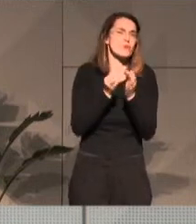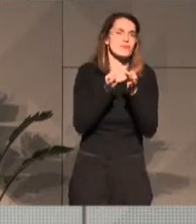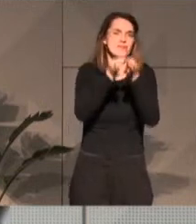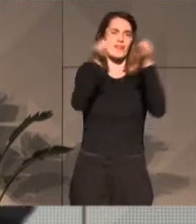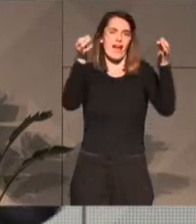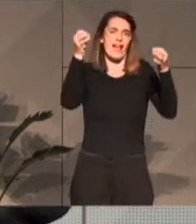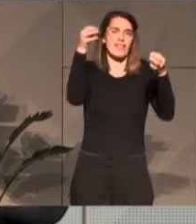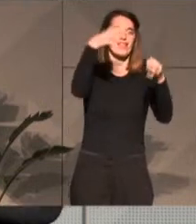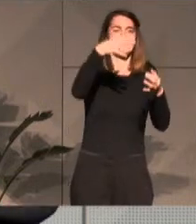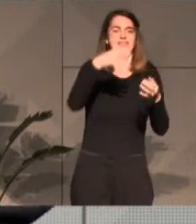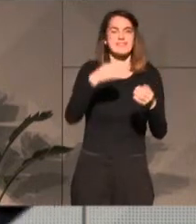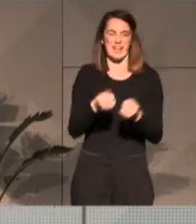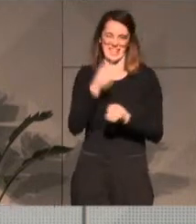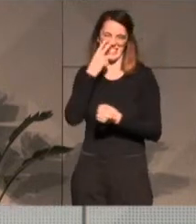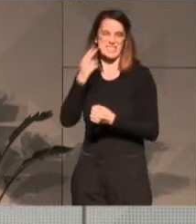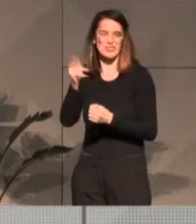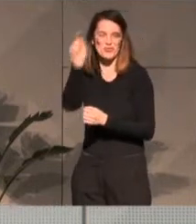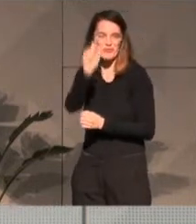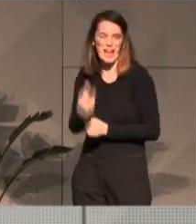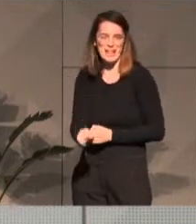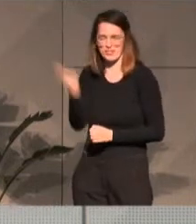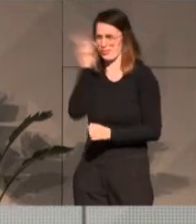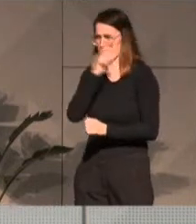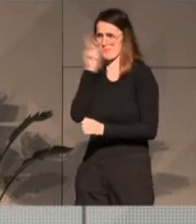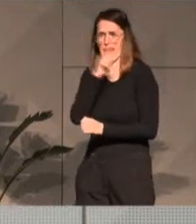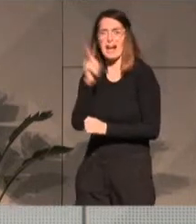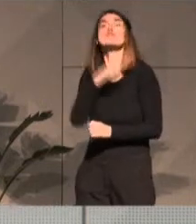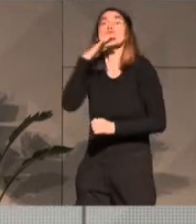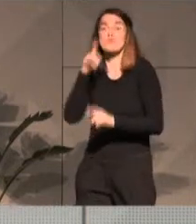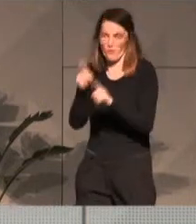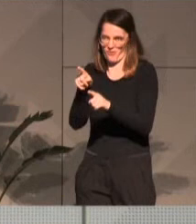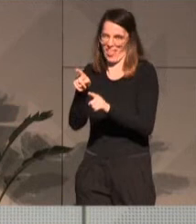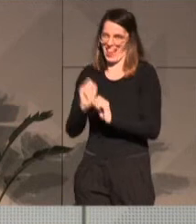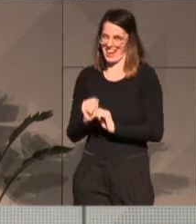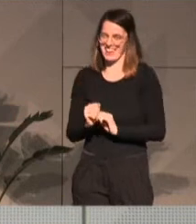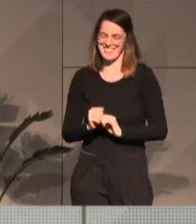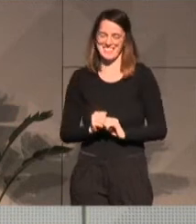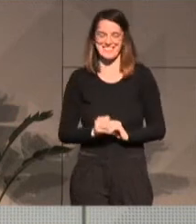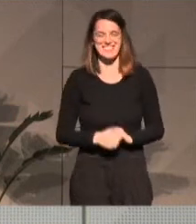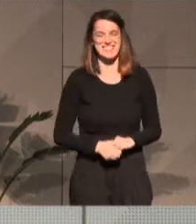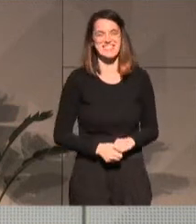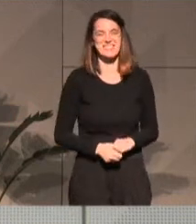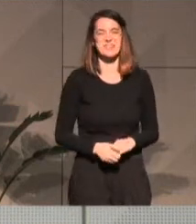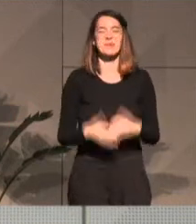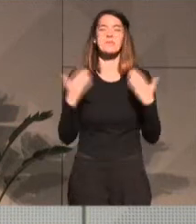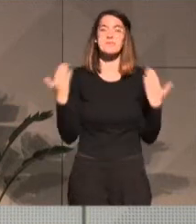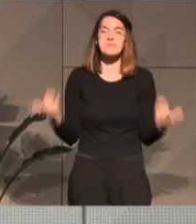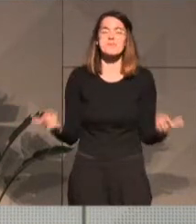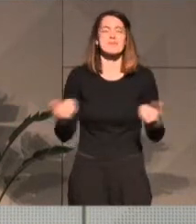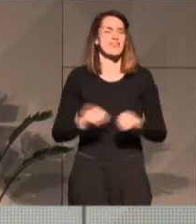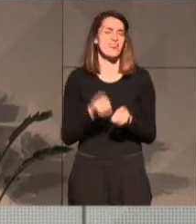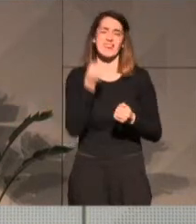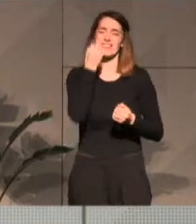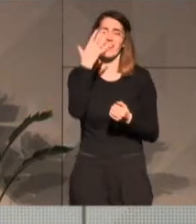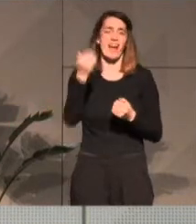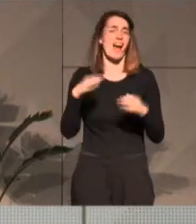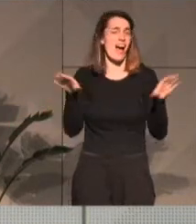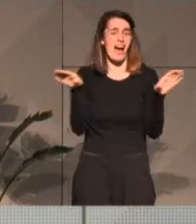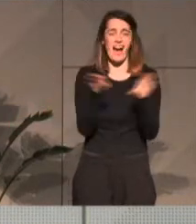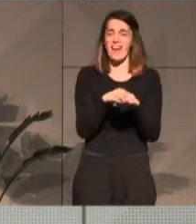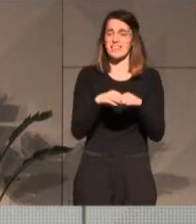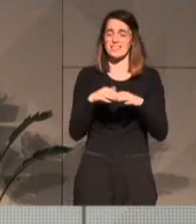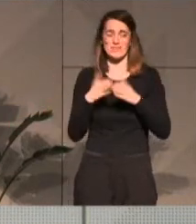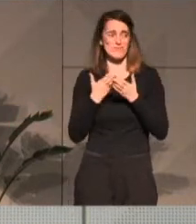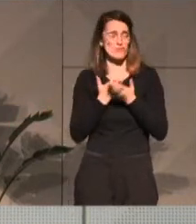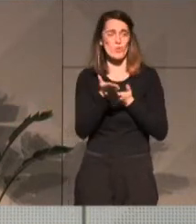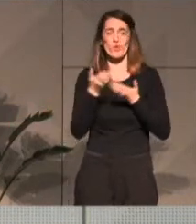of daylight, and it shows that our students had way too much fun during this expedition. But it's also very characteristic.